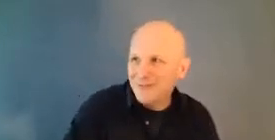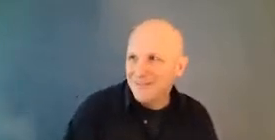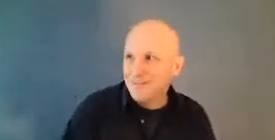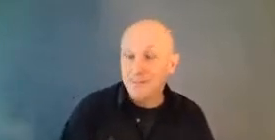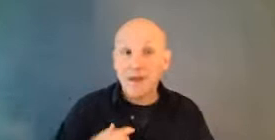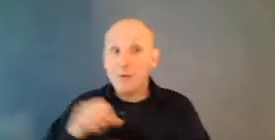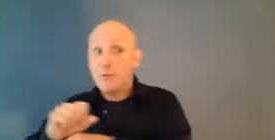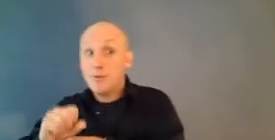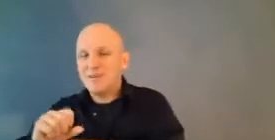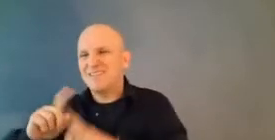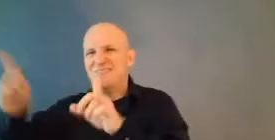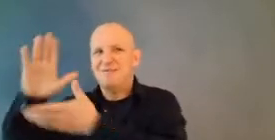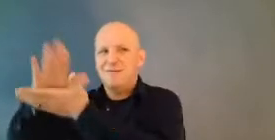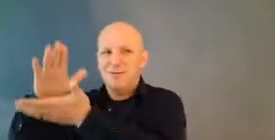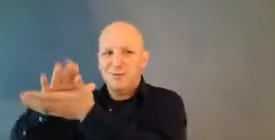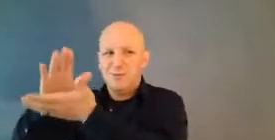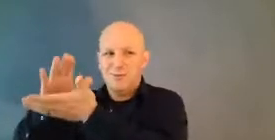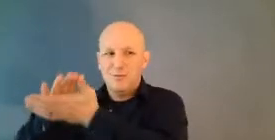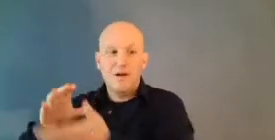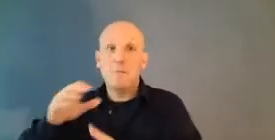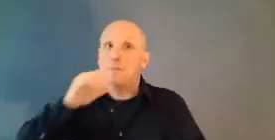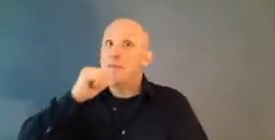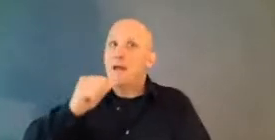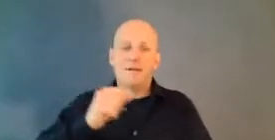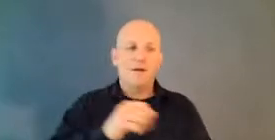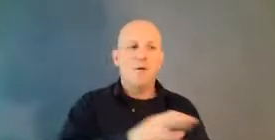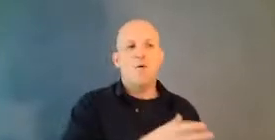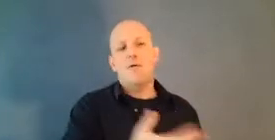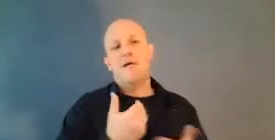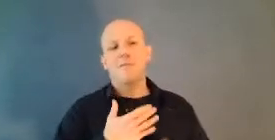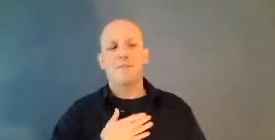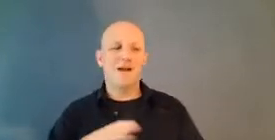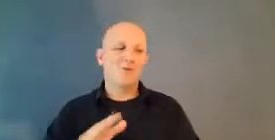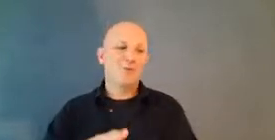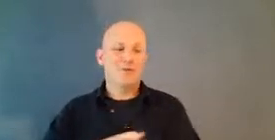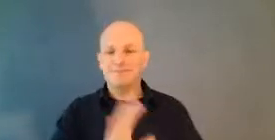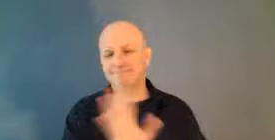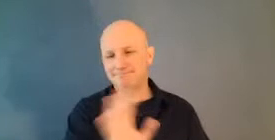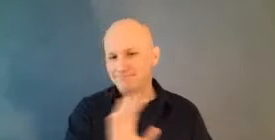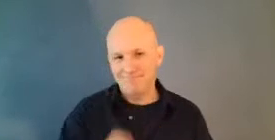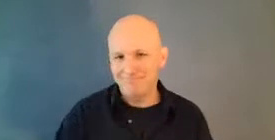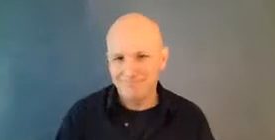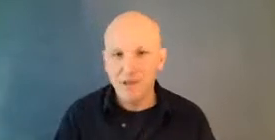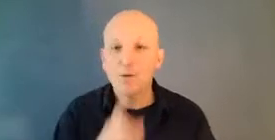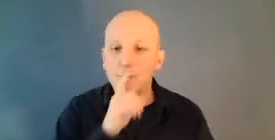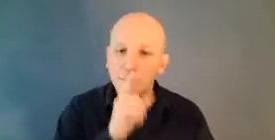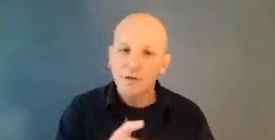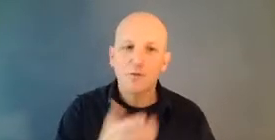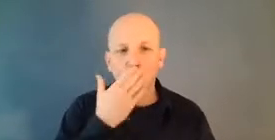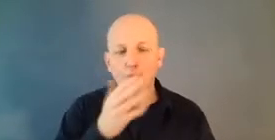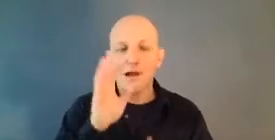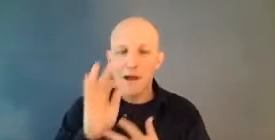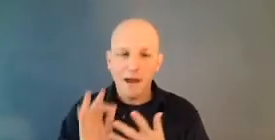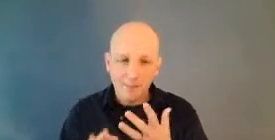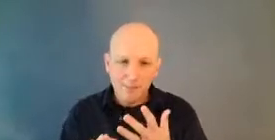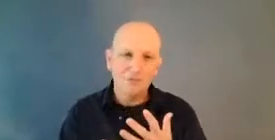SJCL, I am not trying to funnel students into it. I think we're a great option for students who are committed to staying in